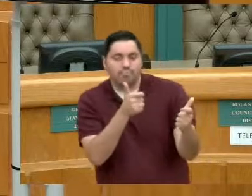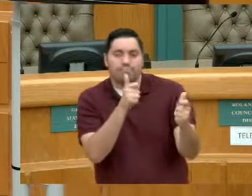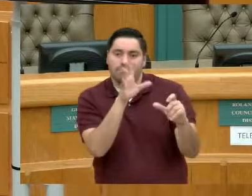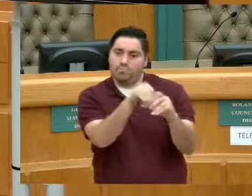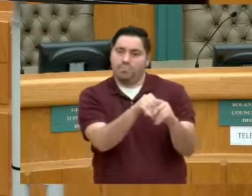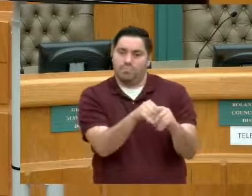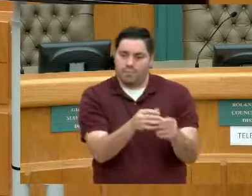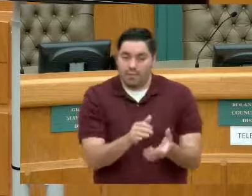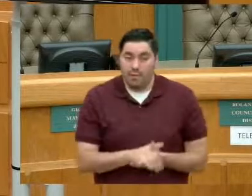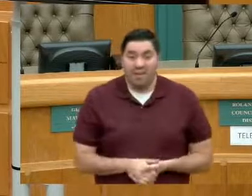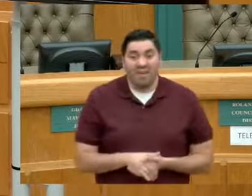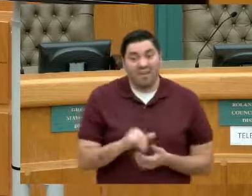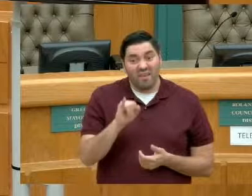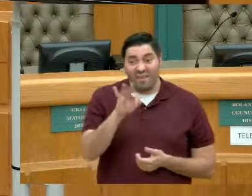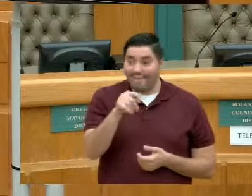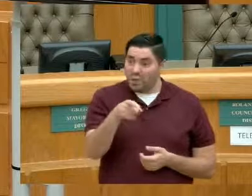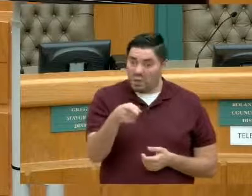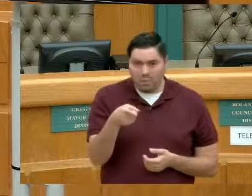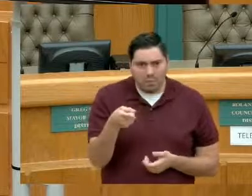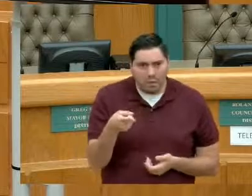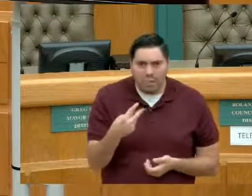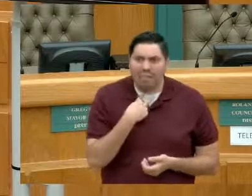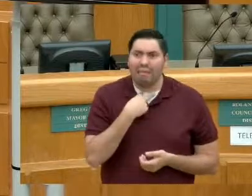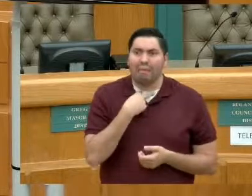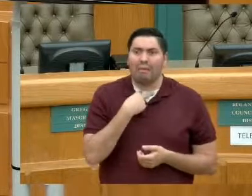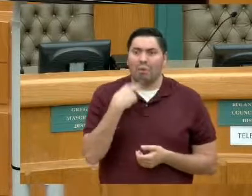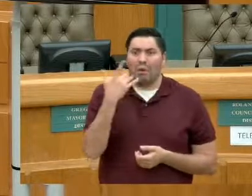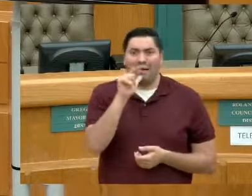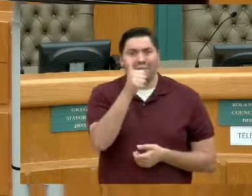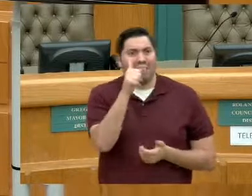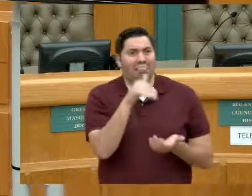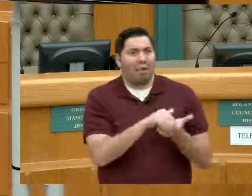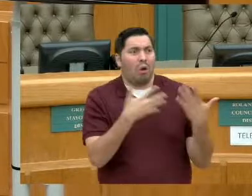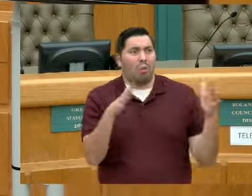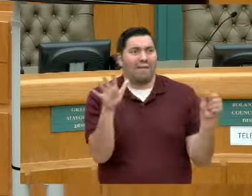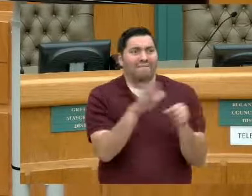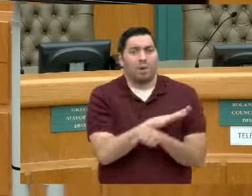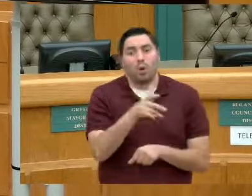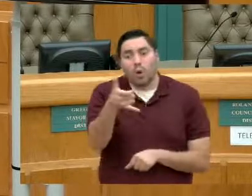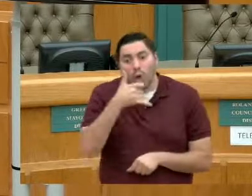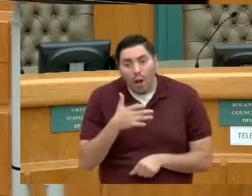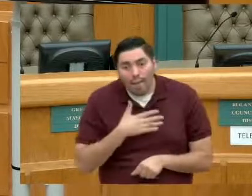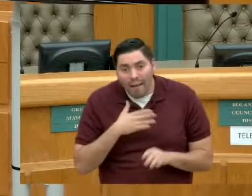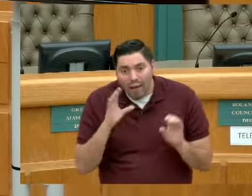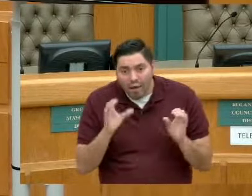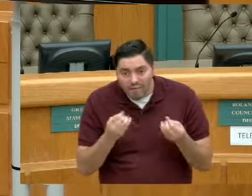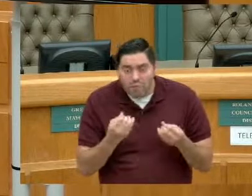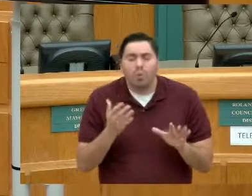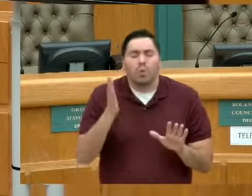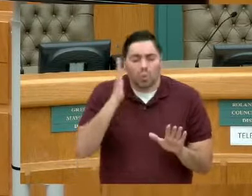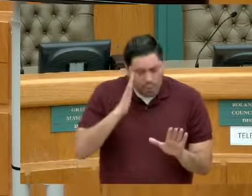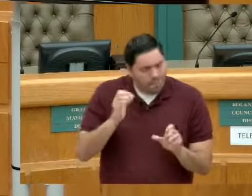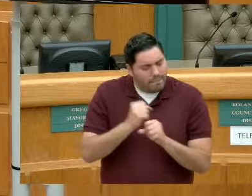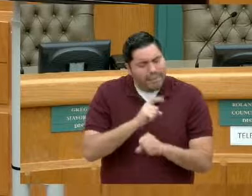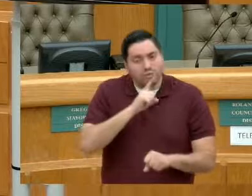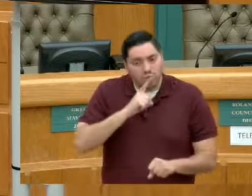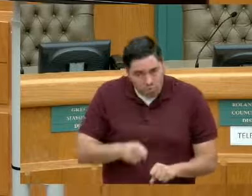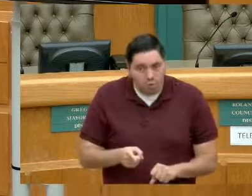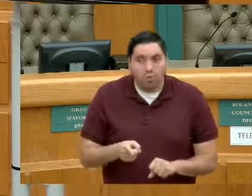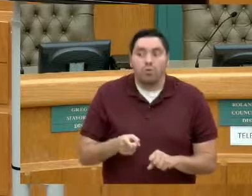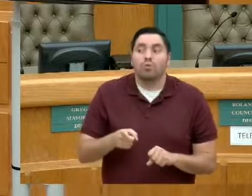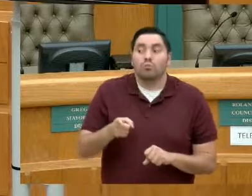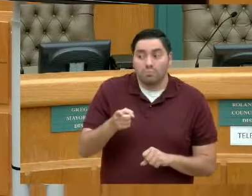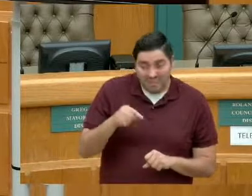you find out that you did not make it because the 10,000 filled up, call my office and we'll make sure that we try to get